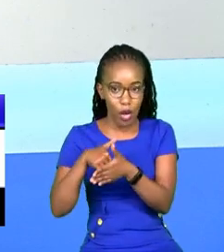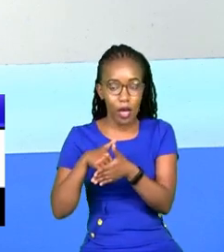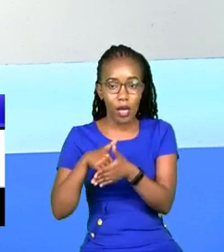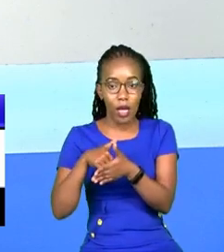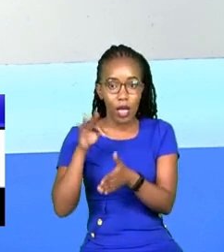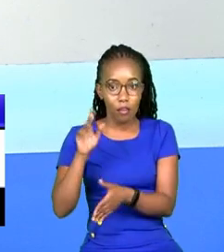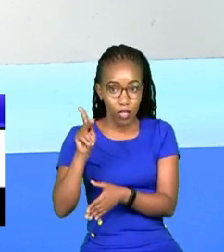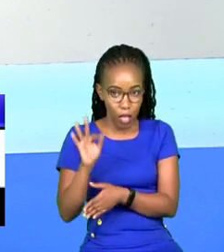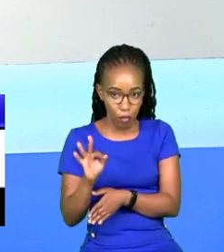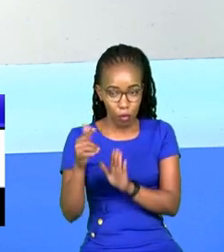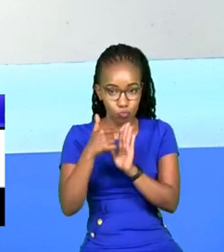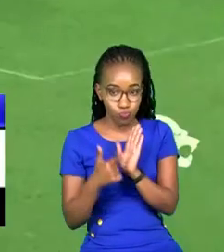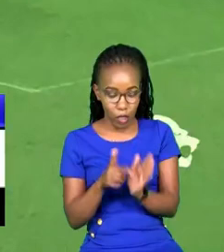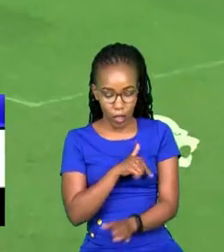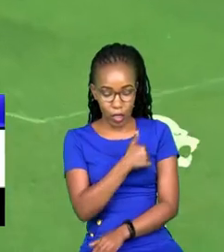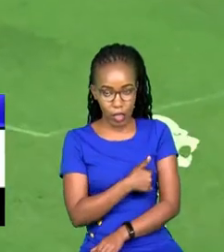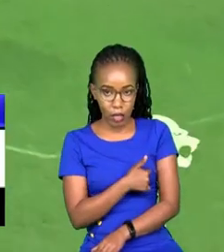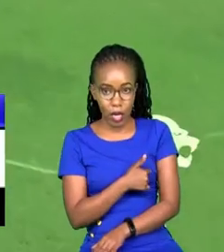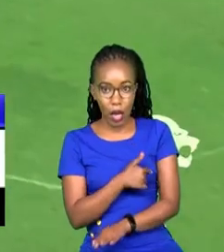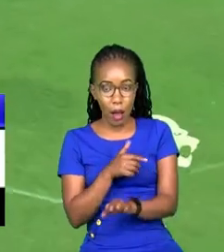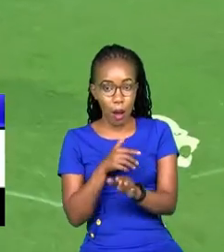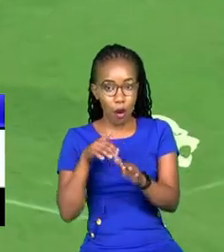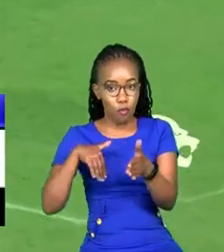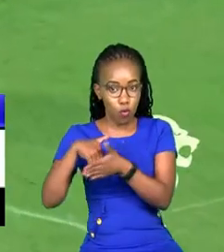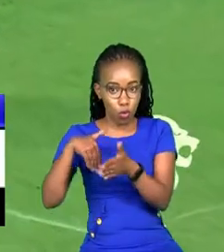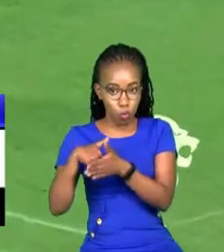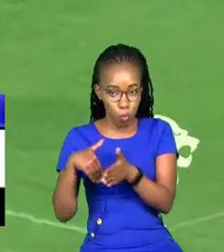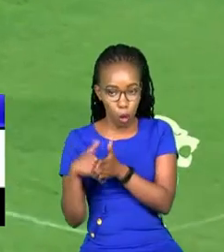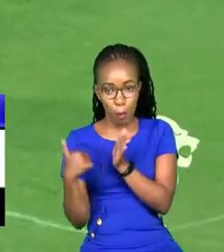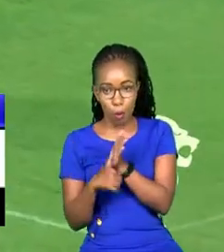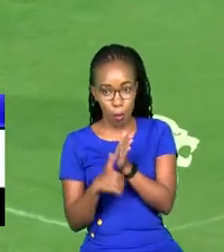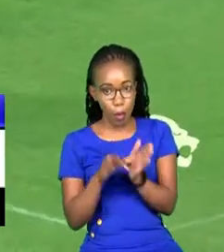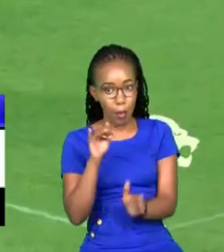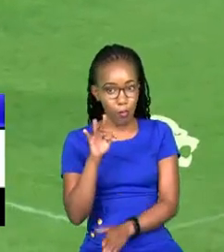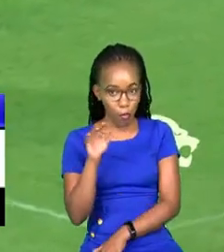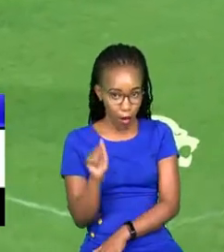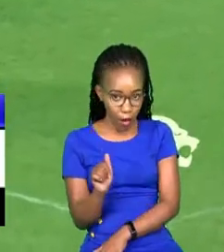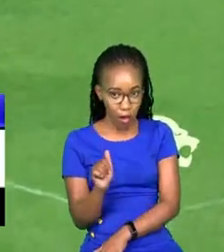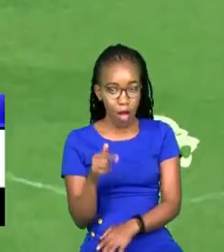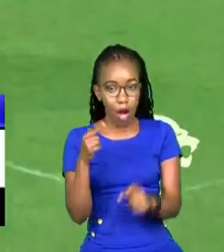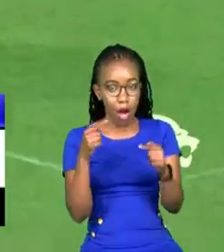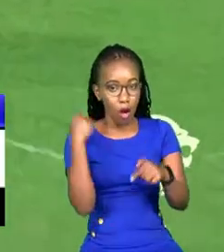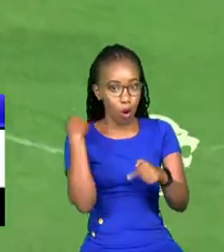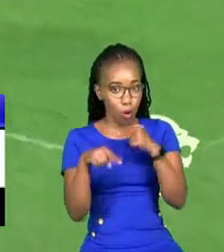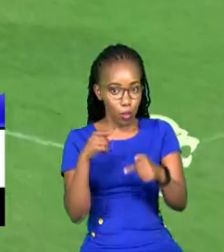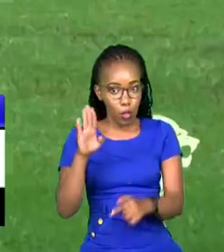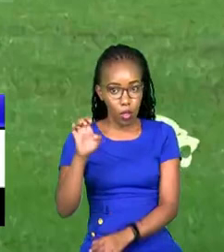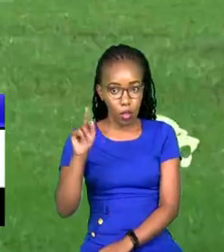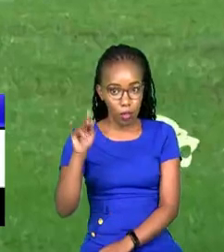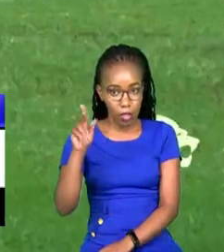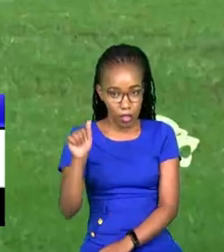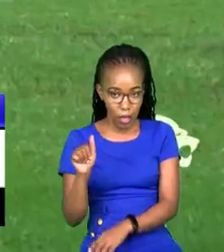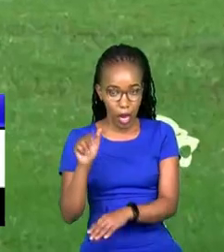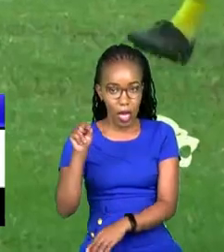League after being found guilty of match manipulation by World Football Governing Body FIFA. They will be competing in the Betika National Super